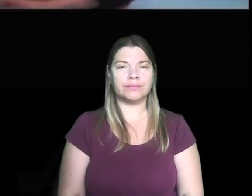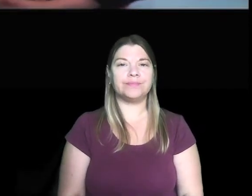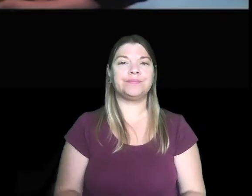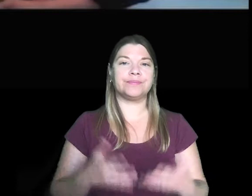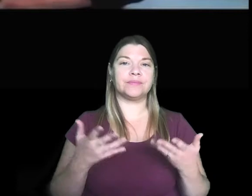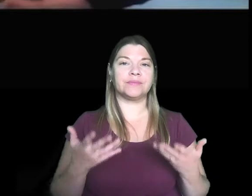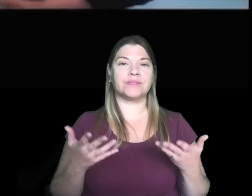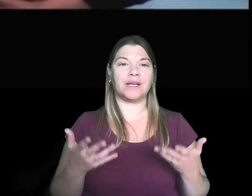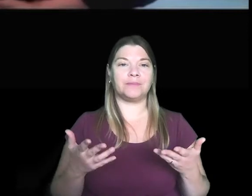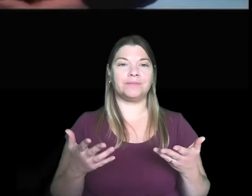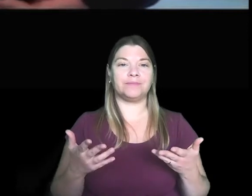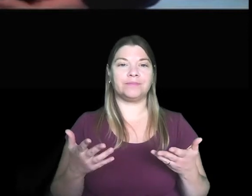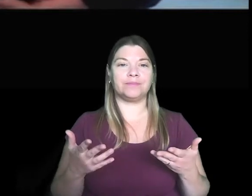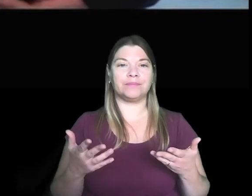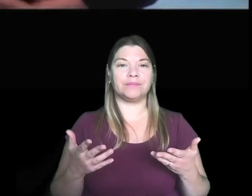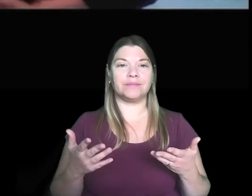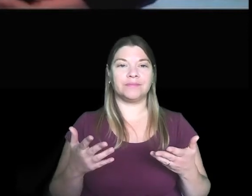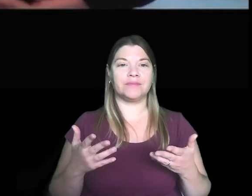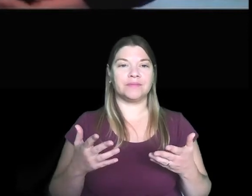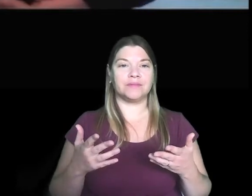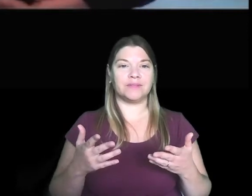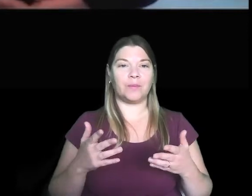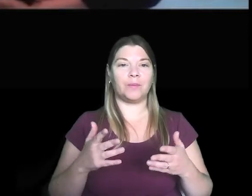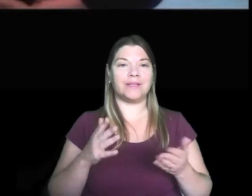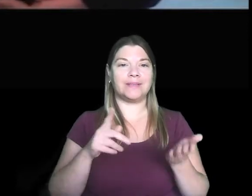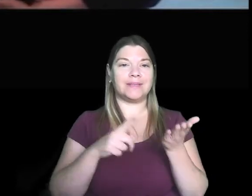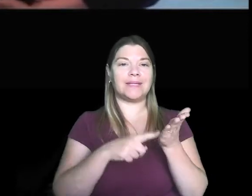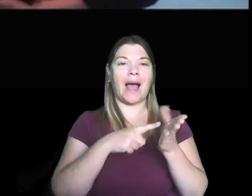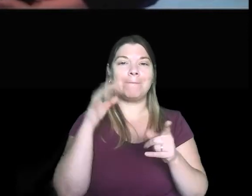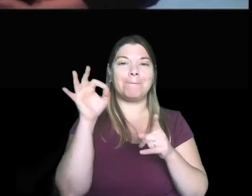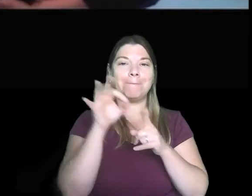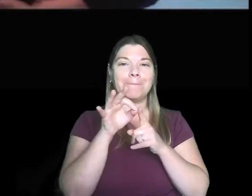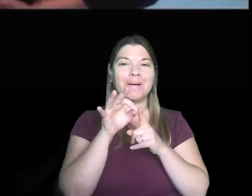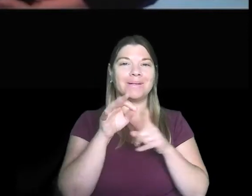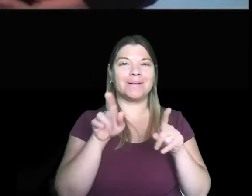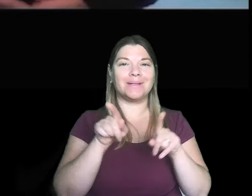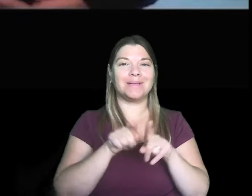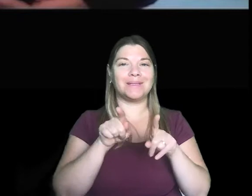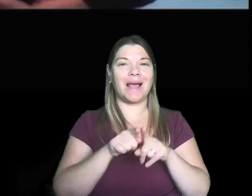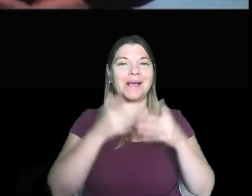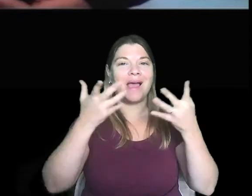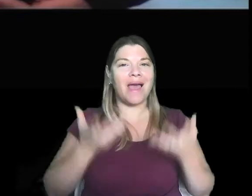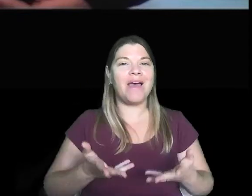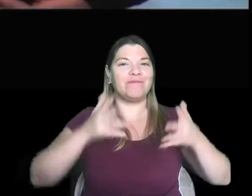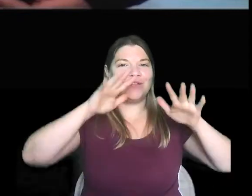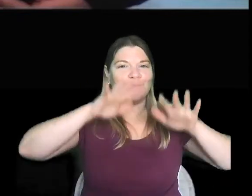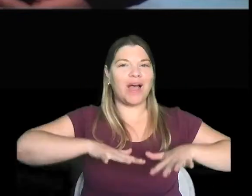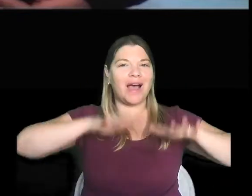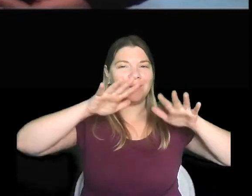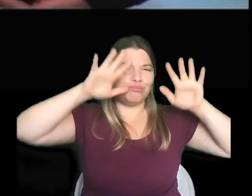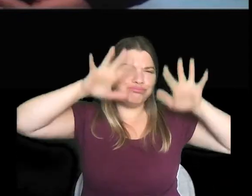Let's take this action into a tapping sensation, like heavy splashes of rain hitting the